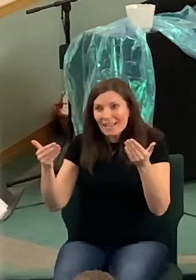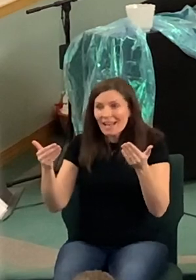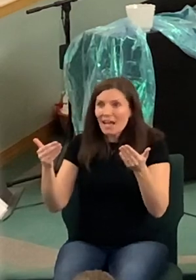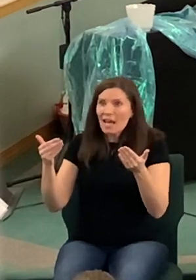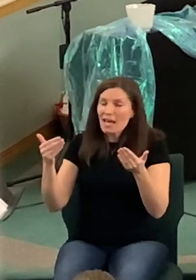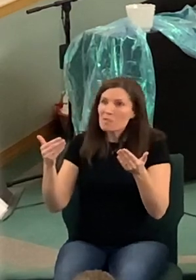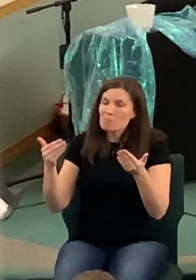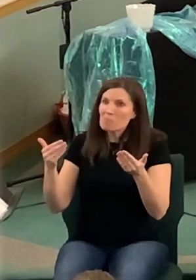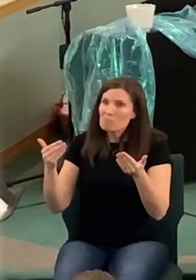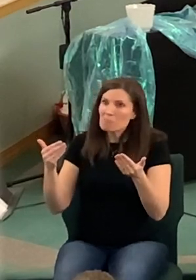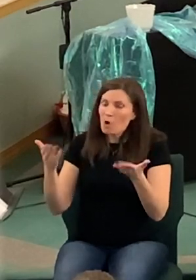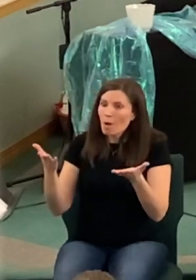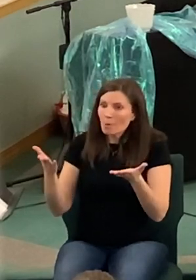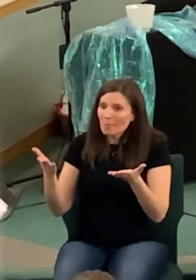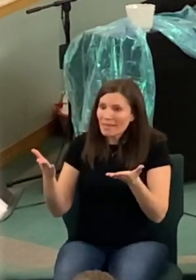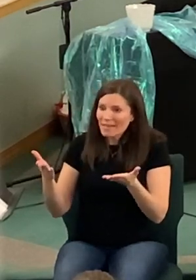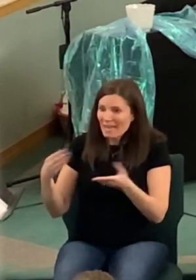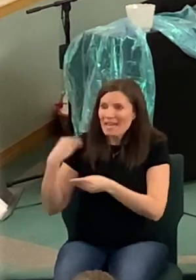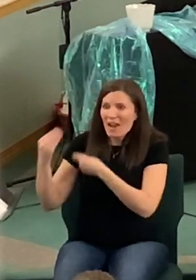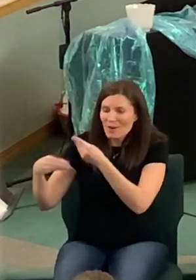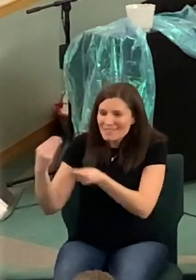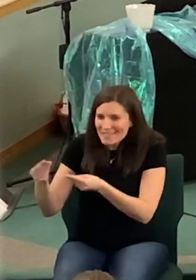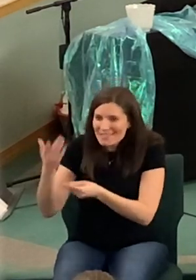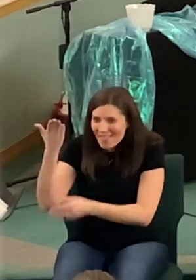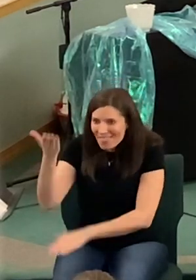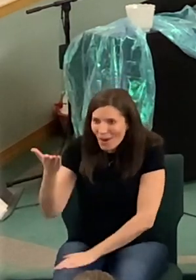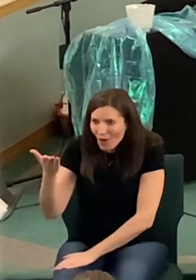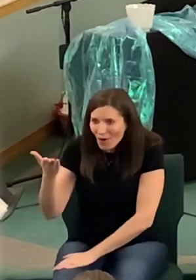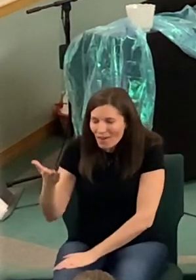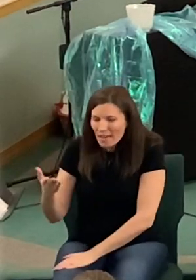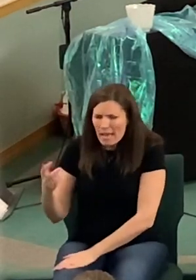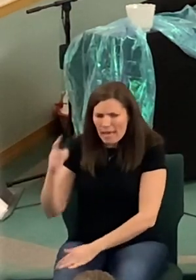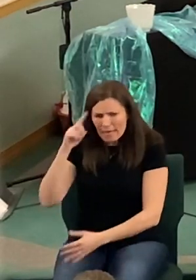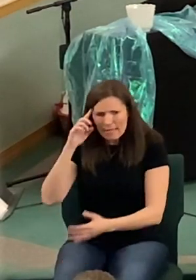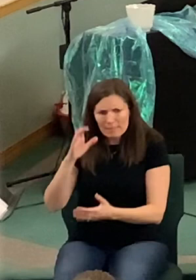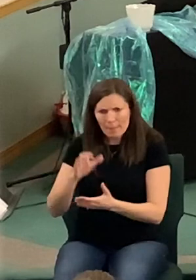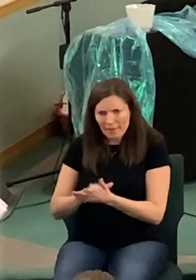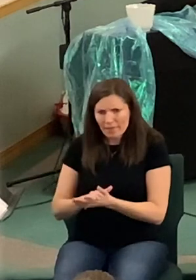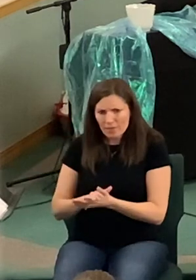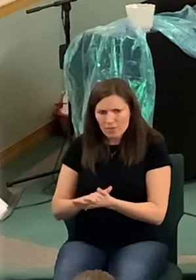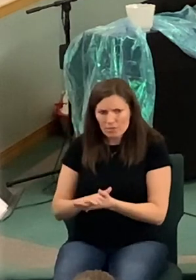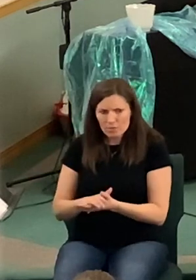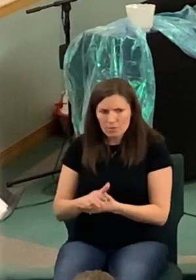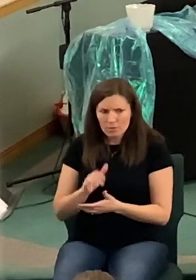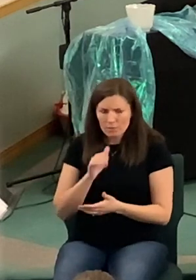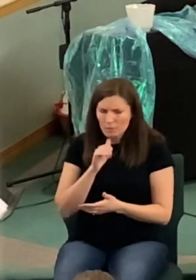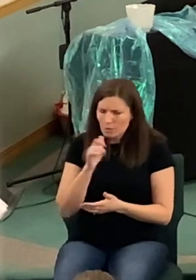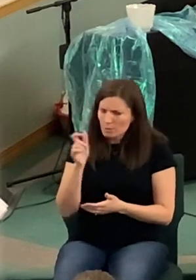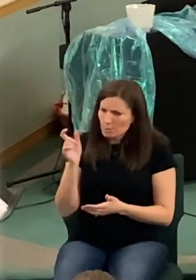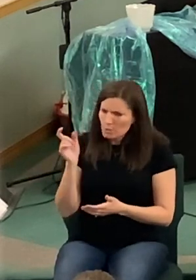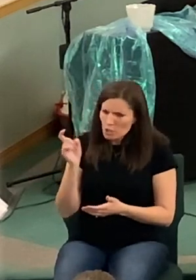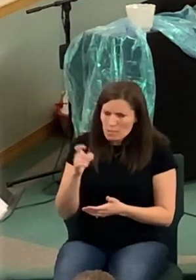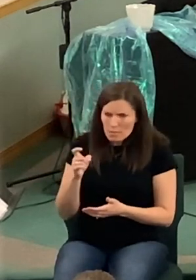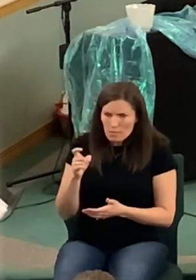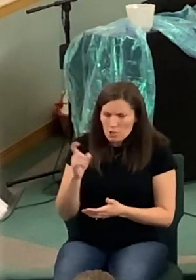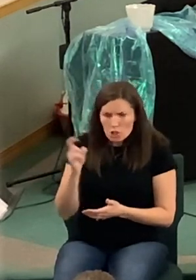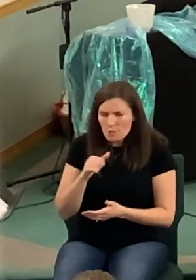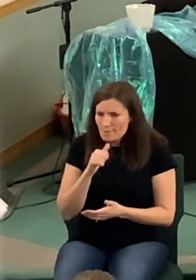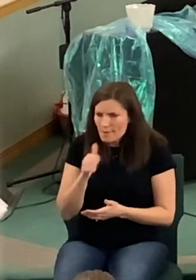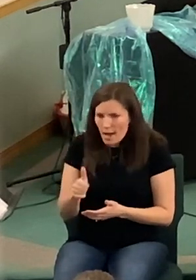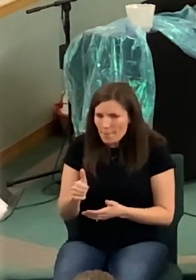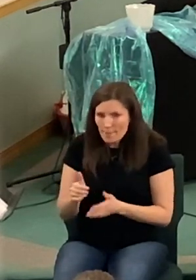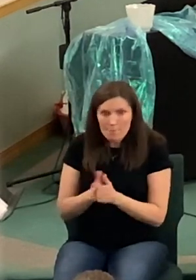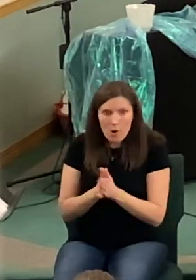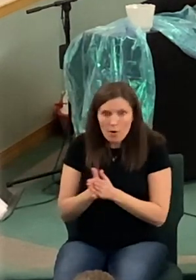some type of an inheritance. And as believers, we should not have to be motivated by our master or our boss with a carrot